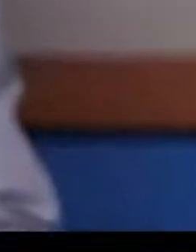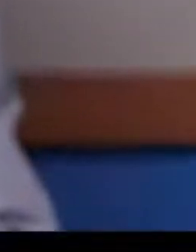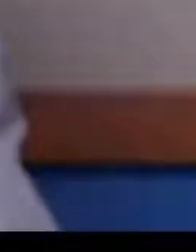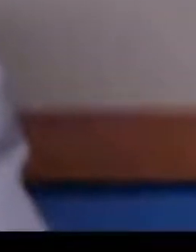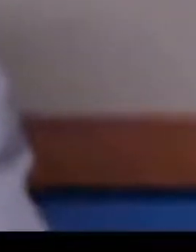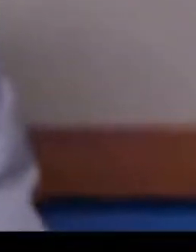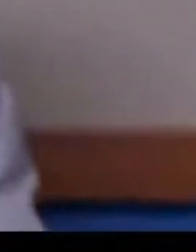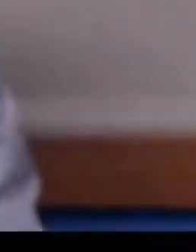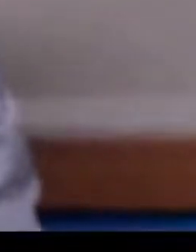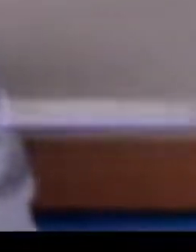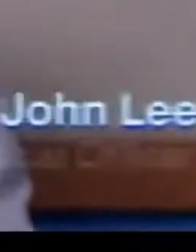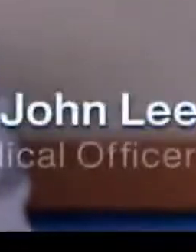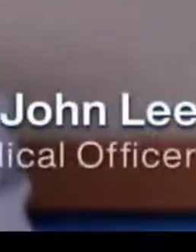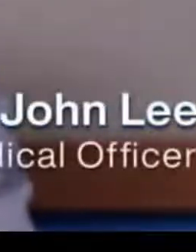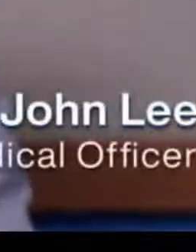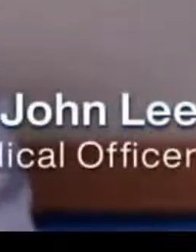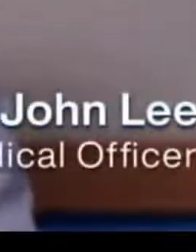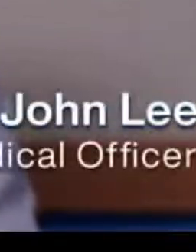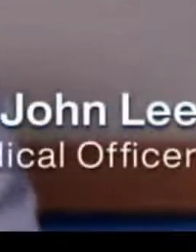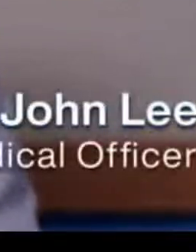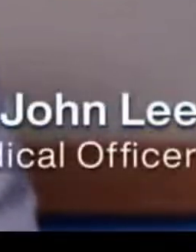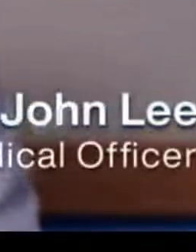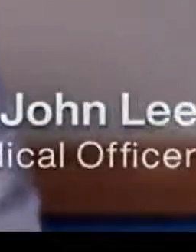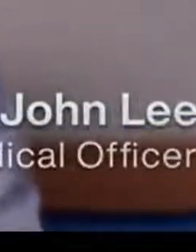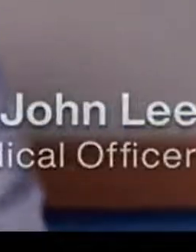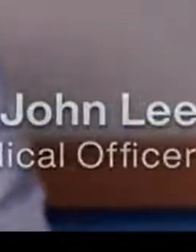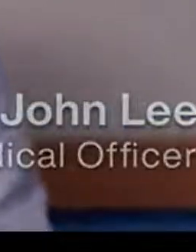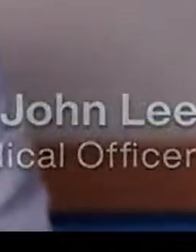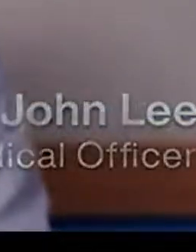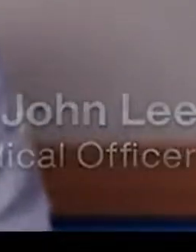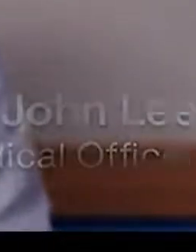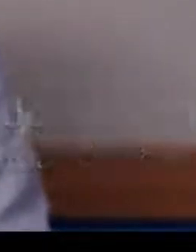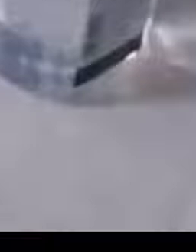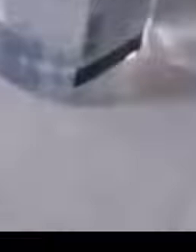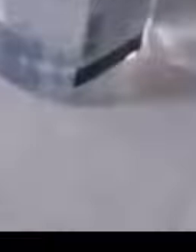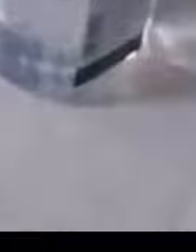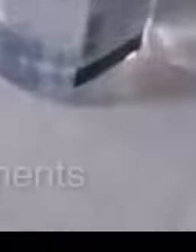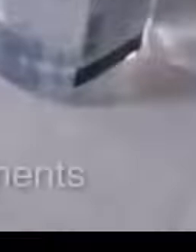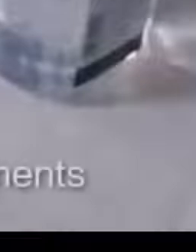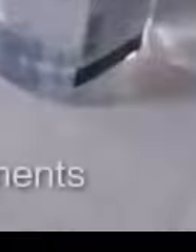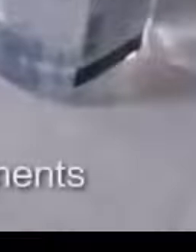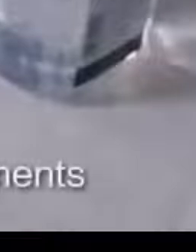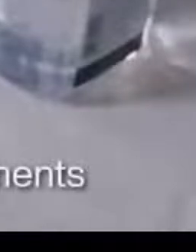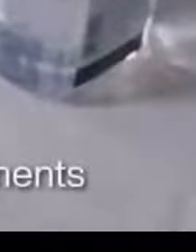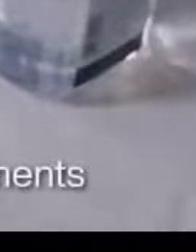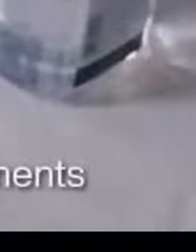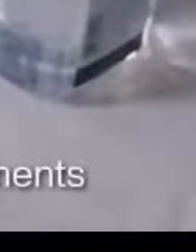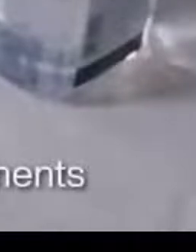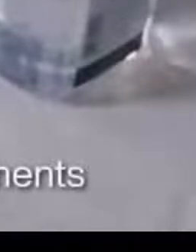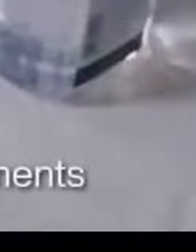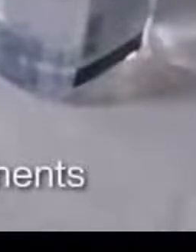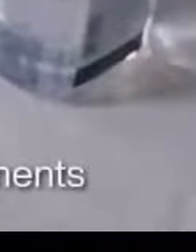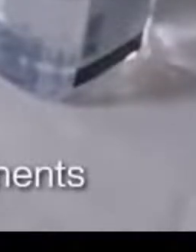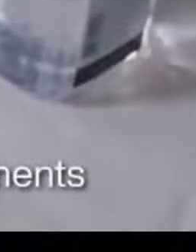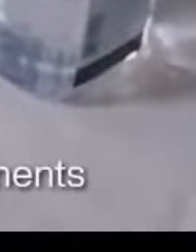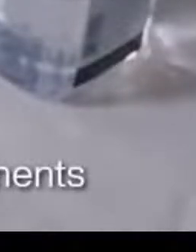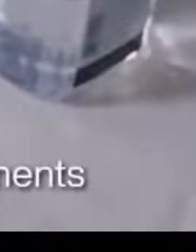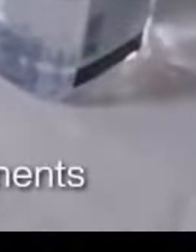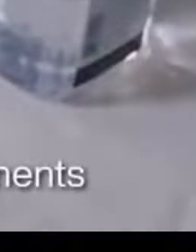important that you should read the instructions in order to conduct the test. The test is designed to be used by